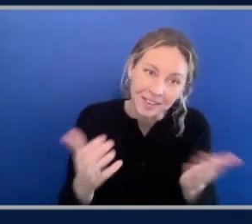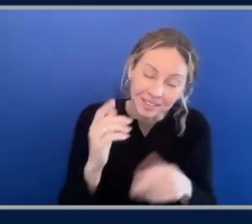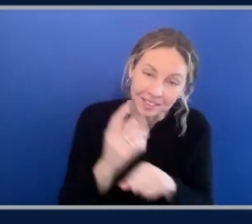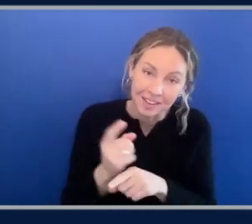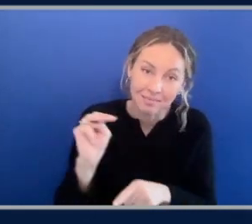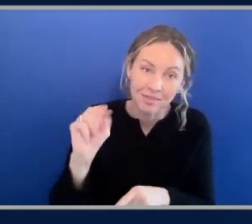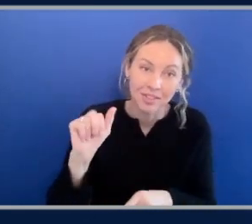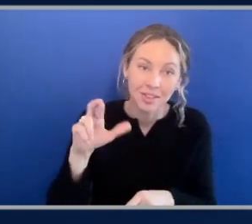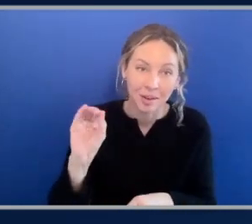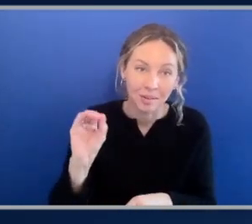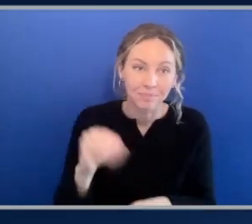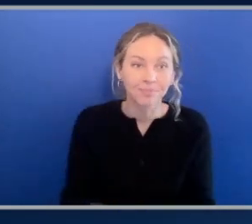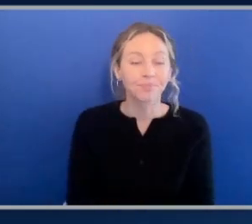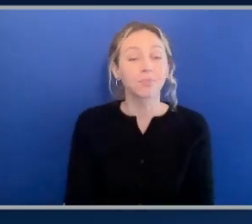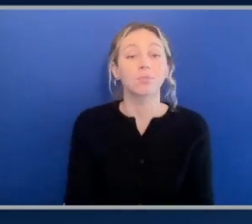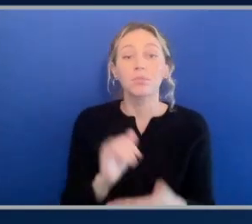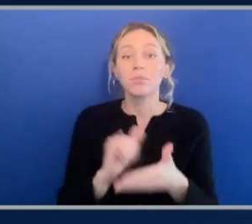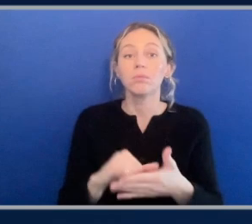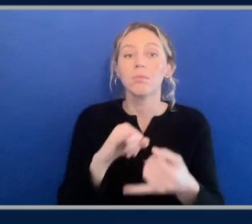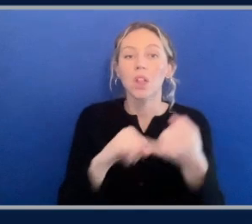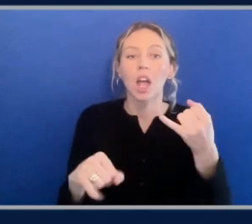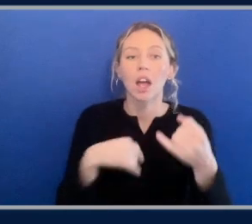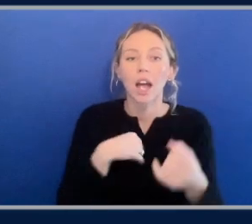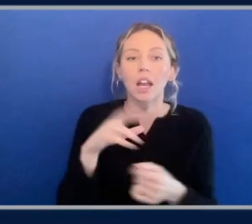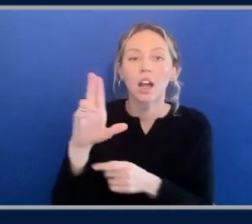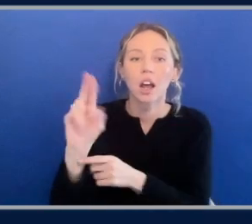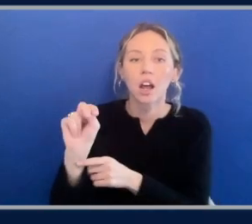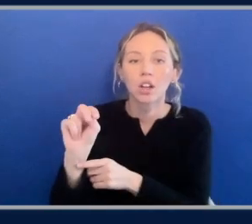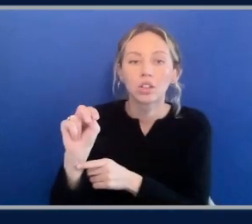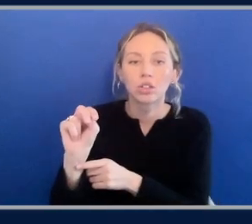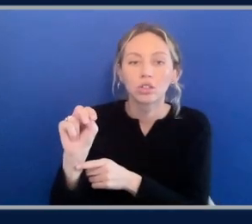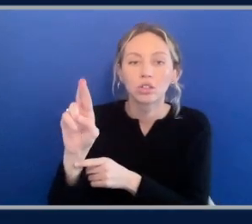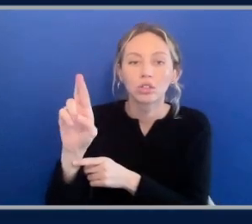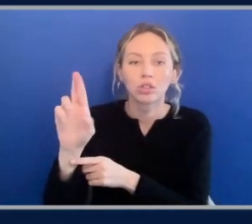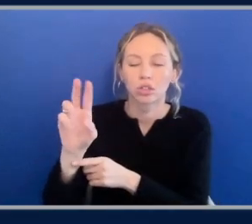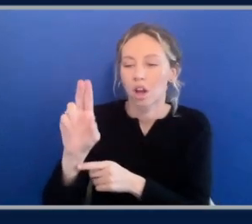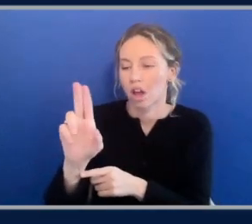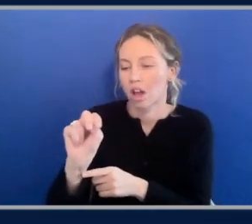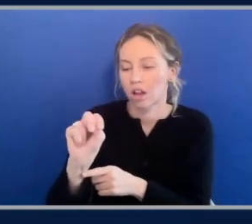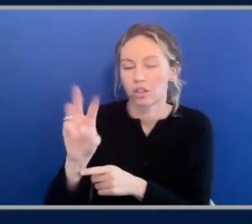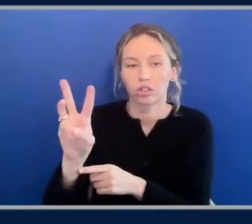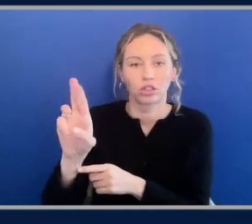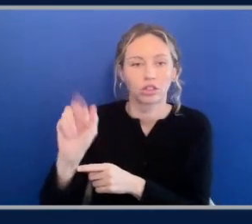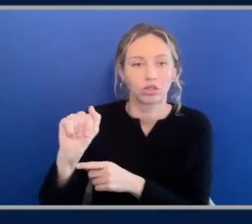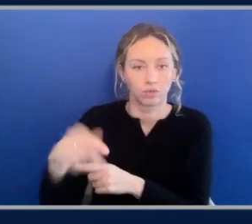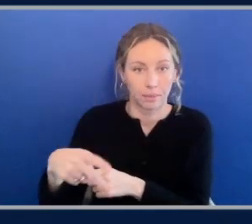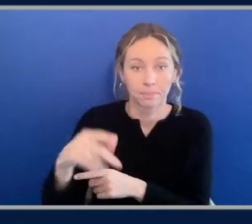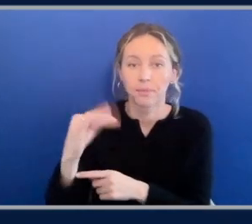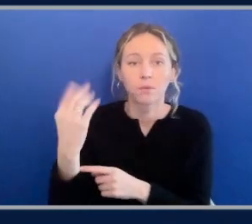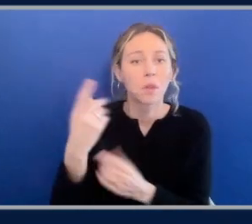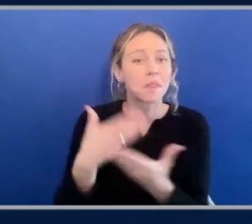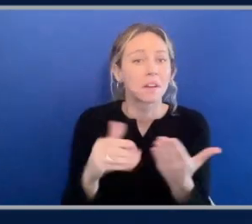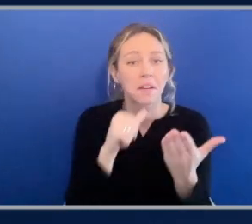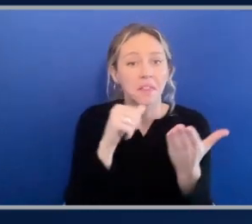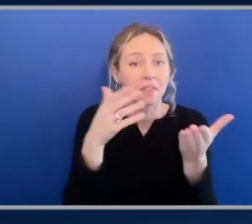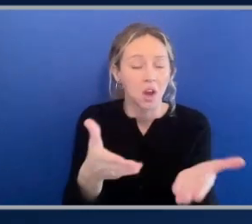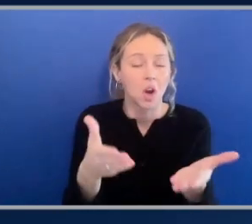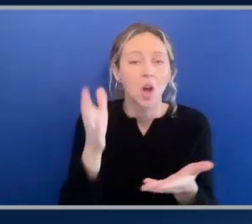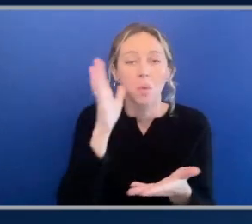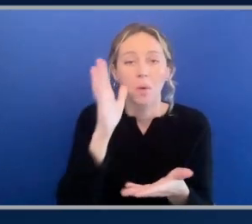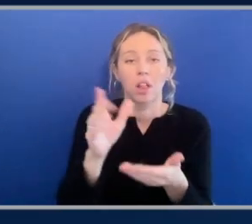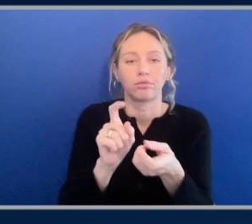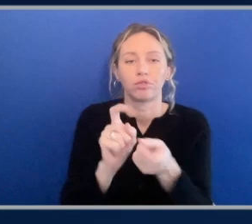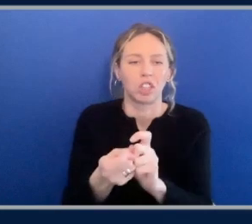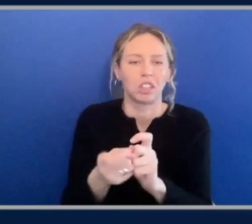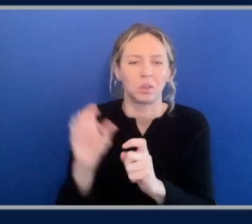one little method right at the end that says unwrap or. Now, the beauty of unwrap is if something isn't there, it will actually return the or statement. But if you don't